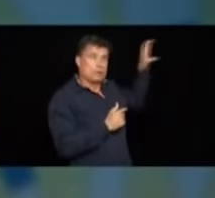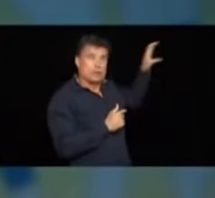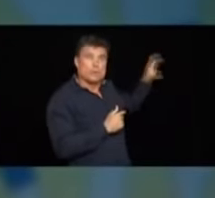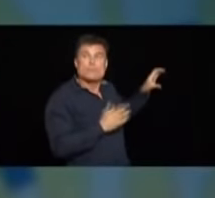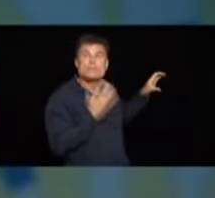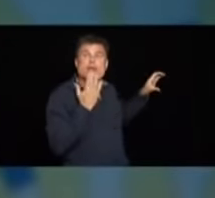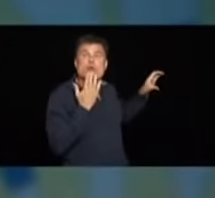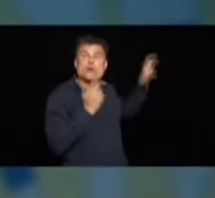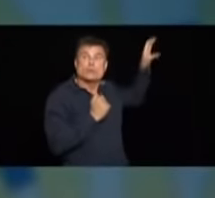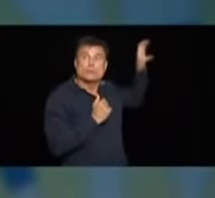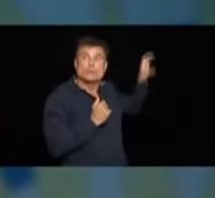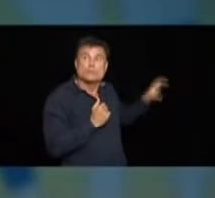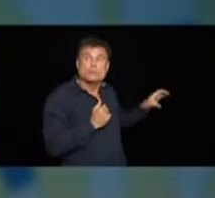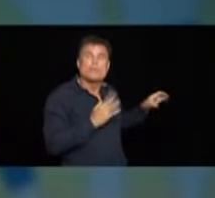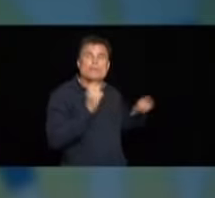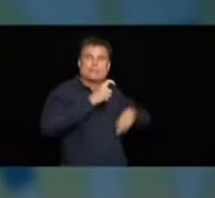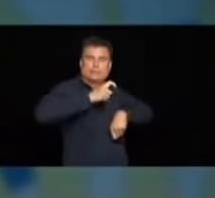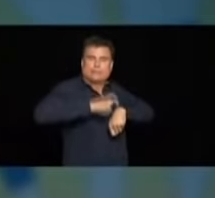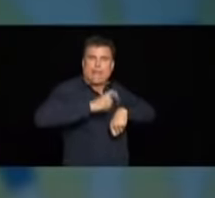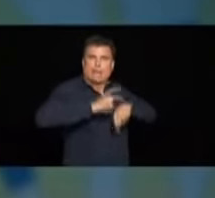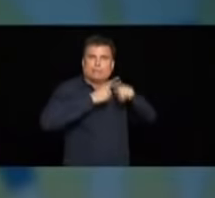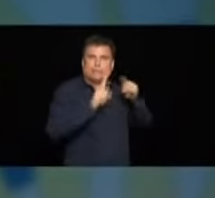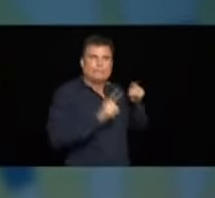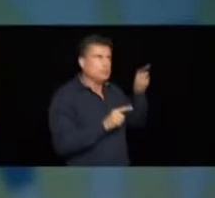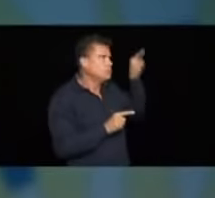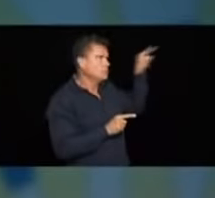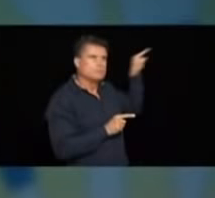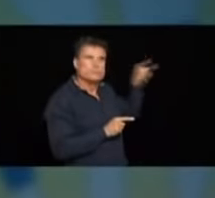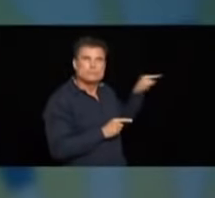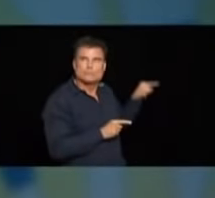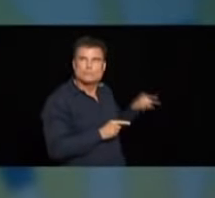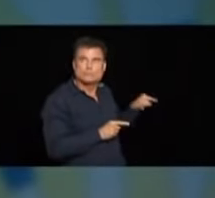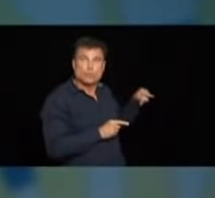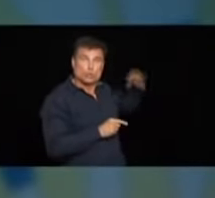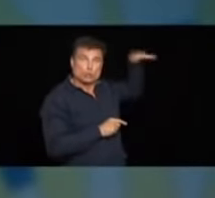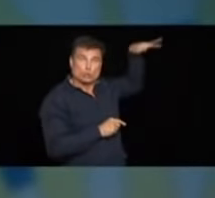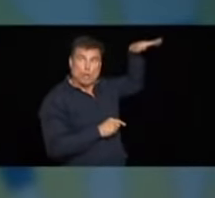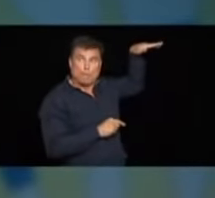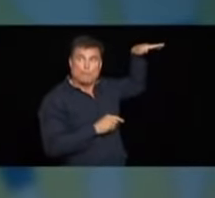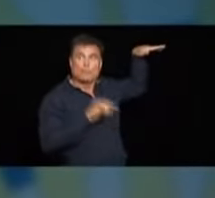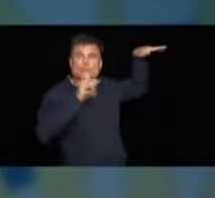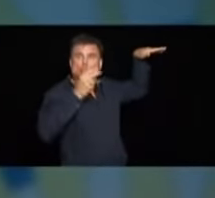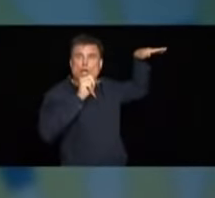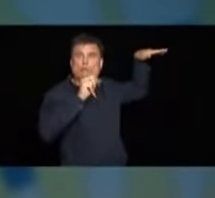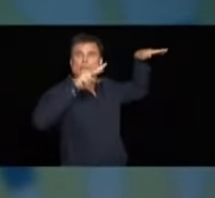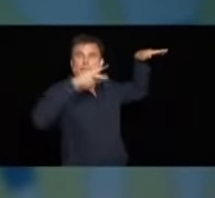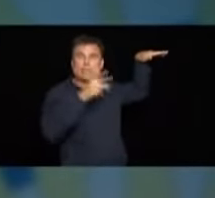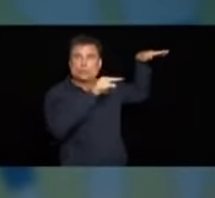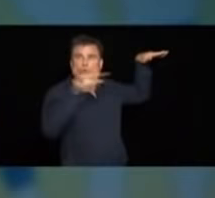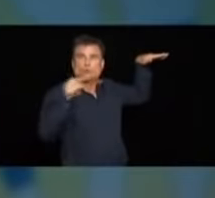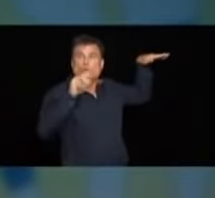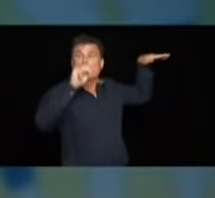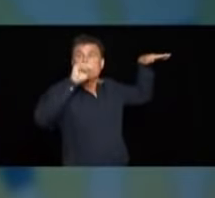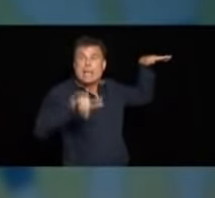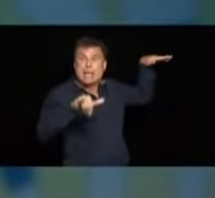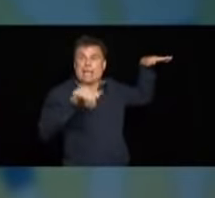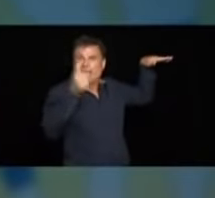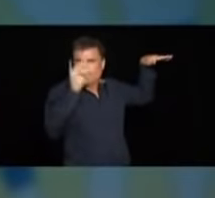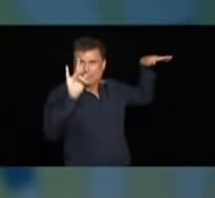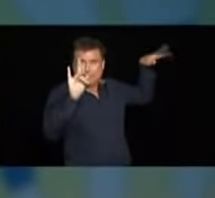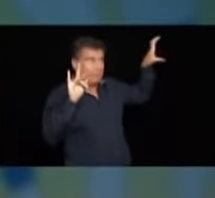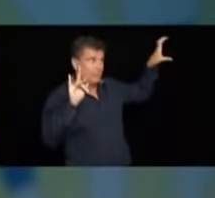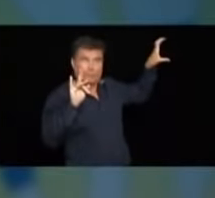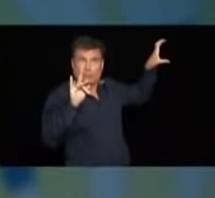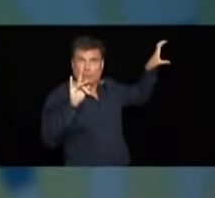we have depicted here. From January 1st to May 18th, that is the first part of our pandemic when we put in place